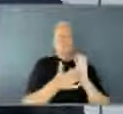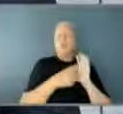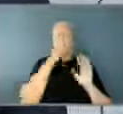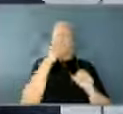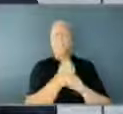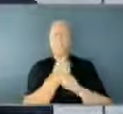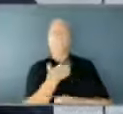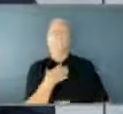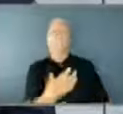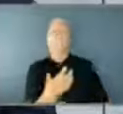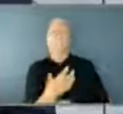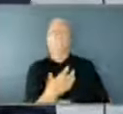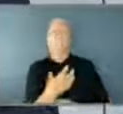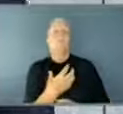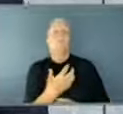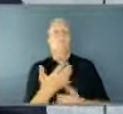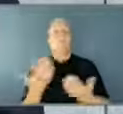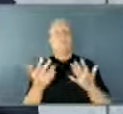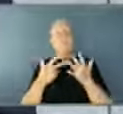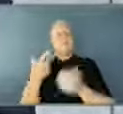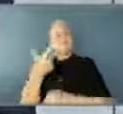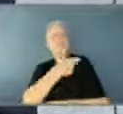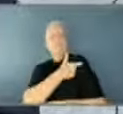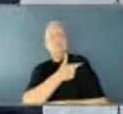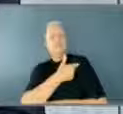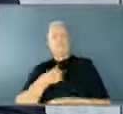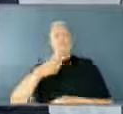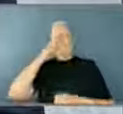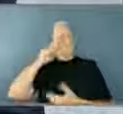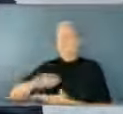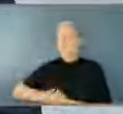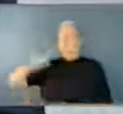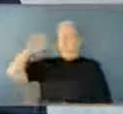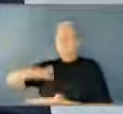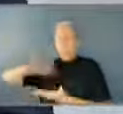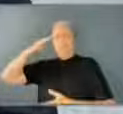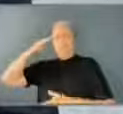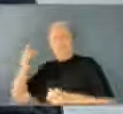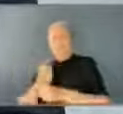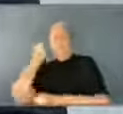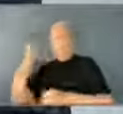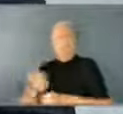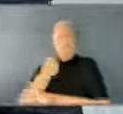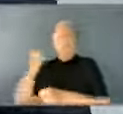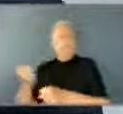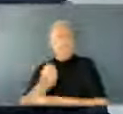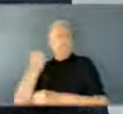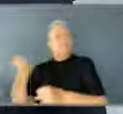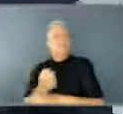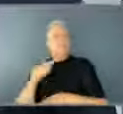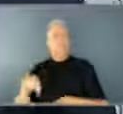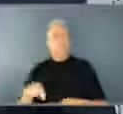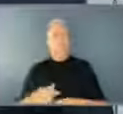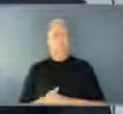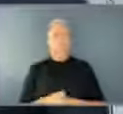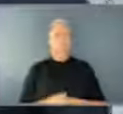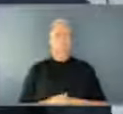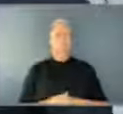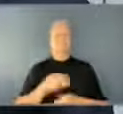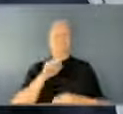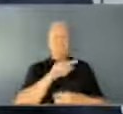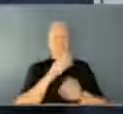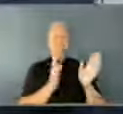here in Australia, we can have a much greater confidence about our vaccine production capability. But mRNA vaccines are a particular challenge,